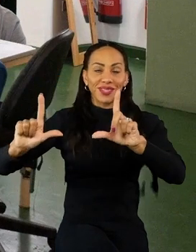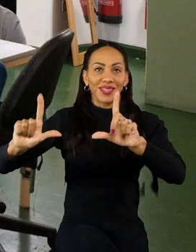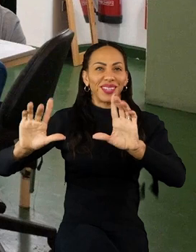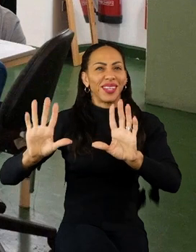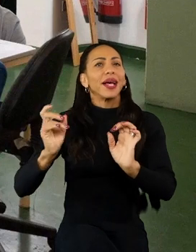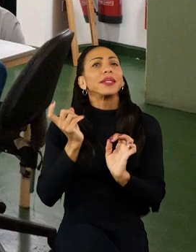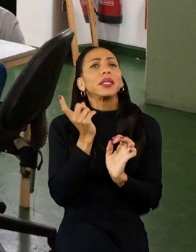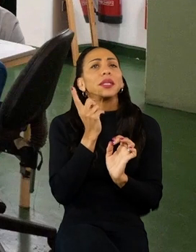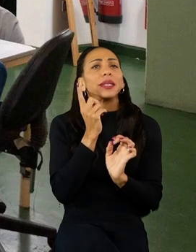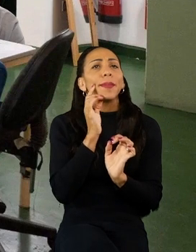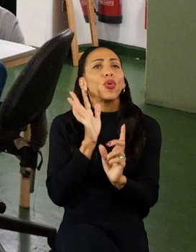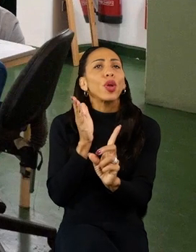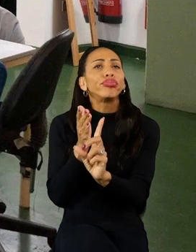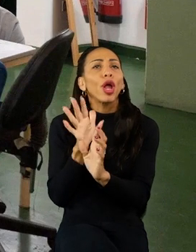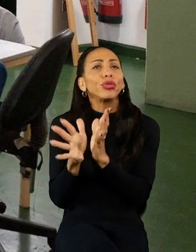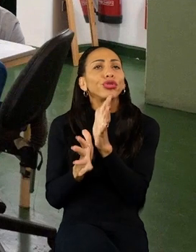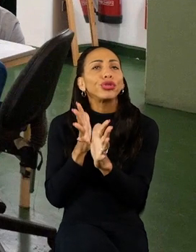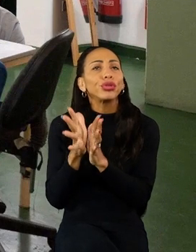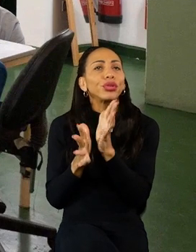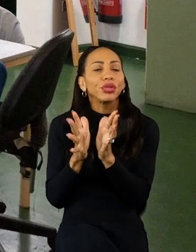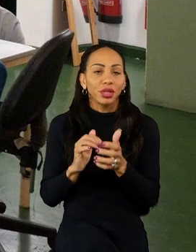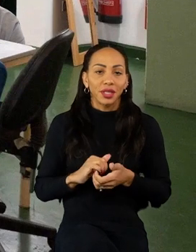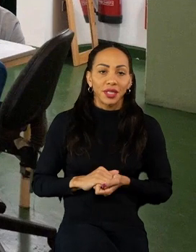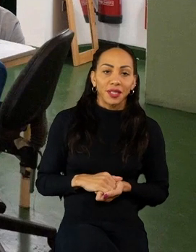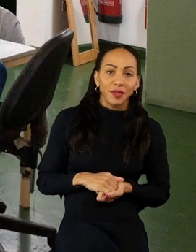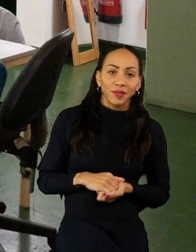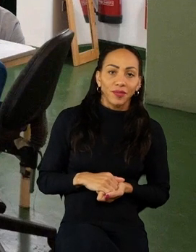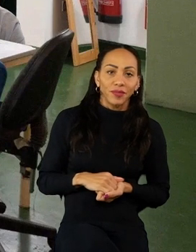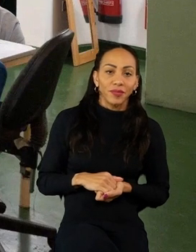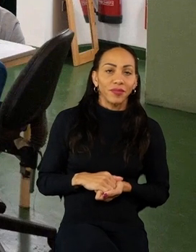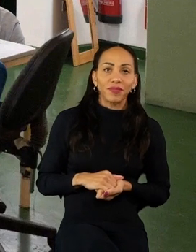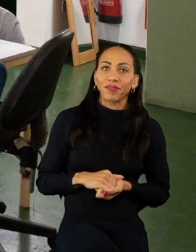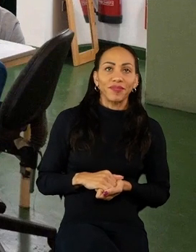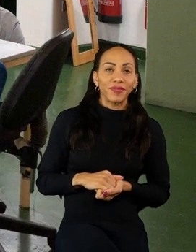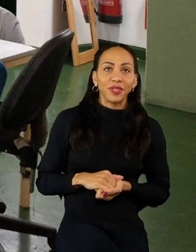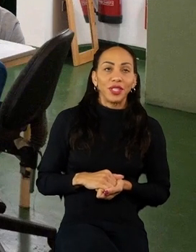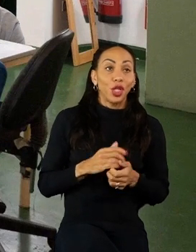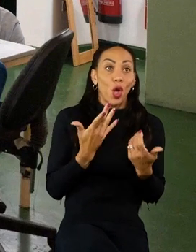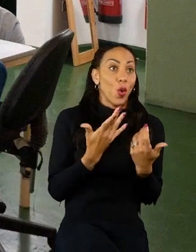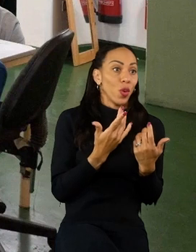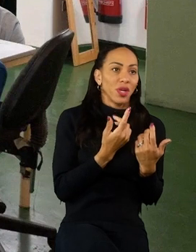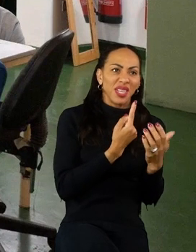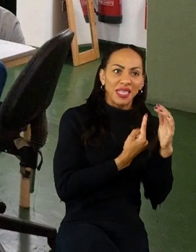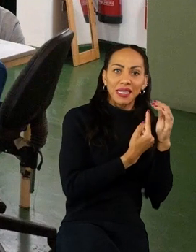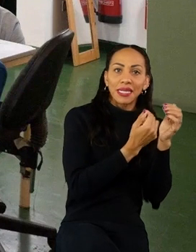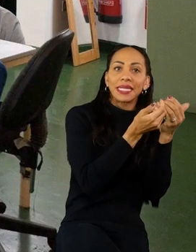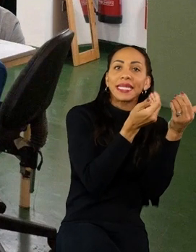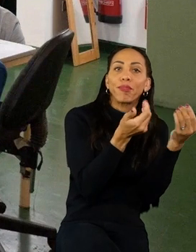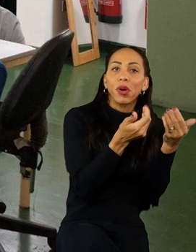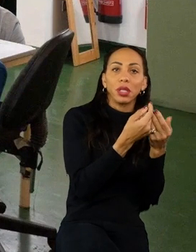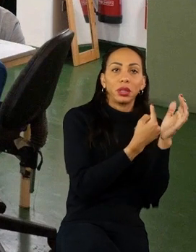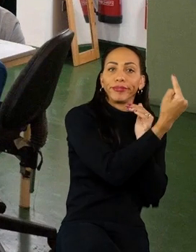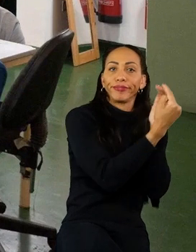sort of very simple approach that we're taking. So rather than all appearing in our own little boxes, we